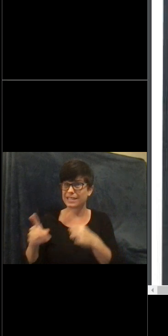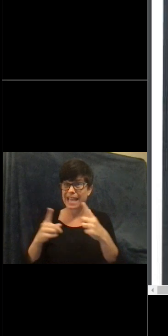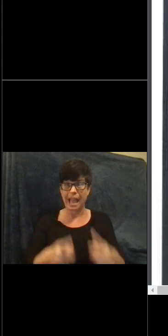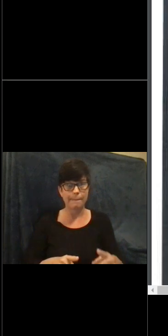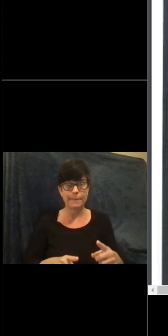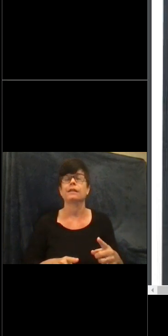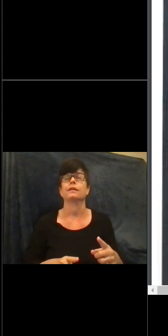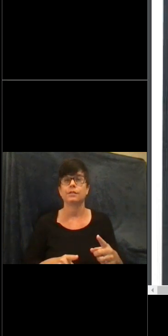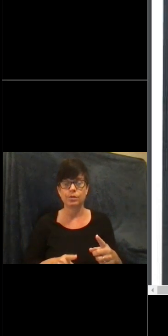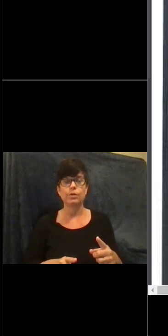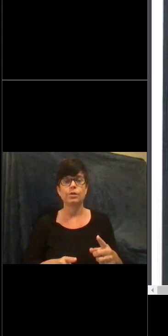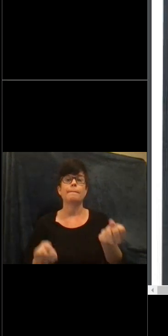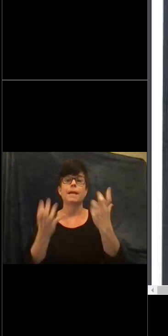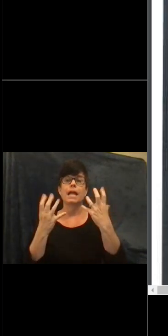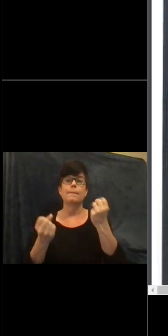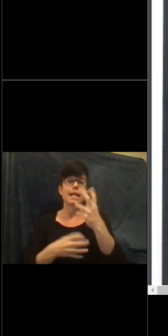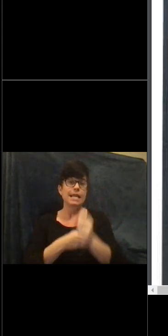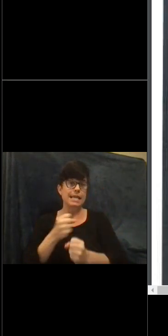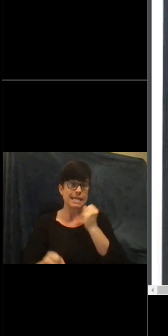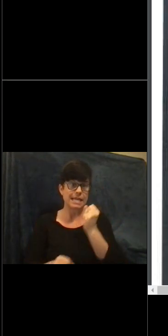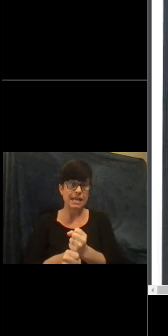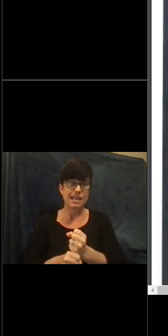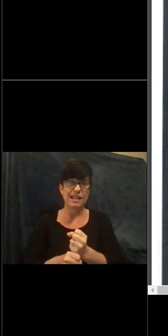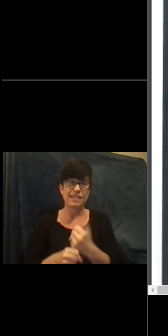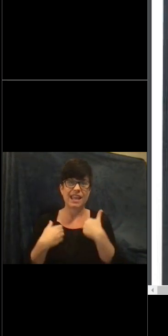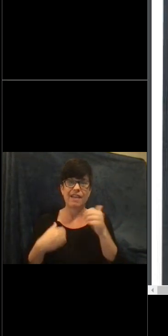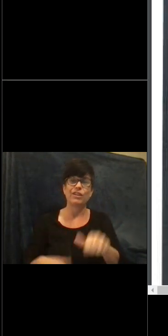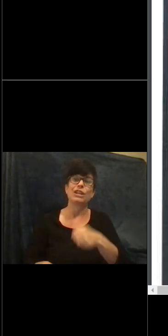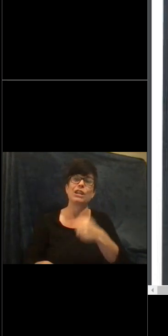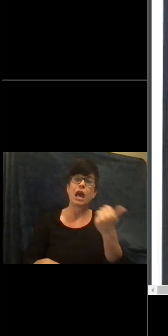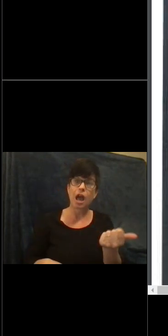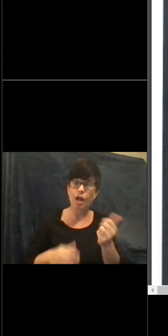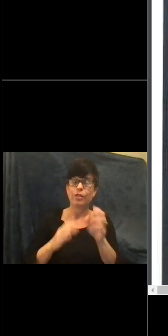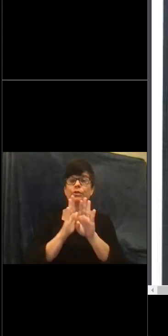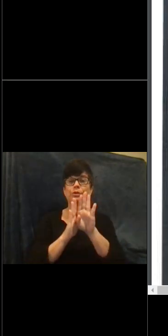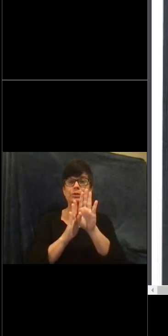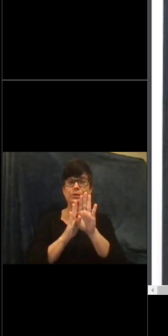years. And having another development come in with